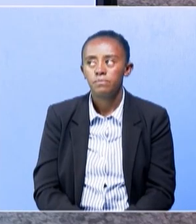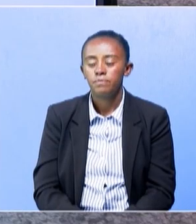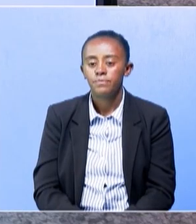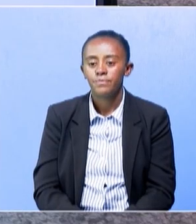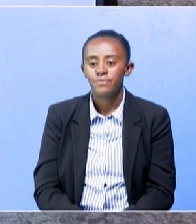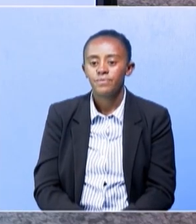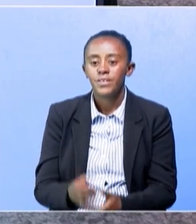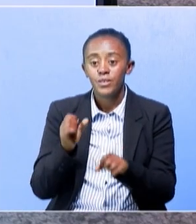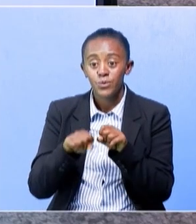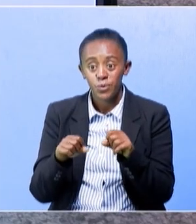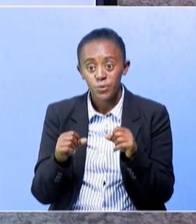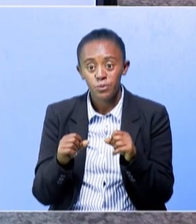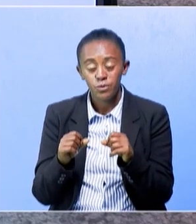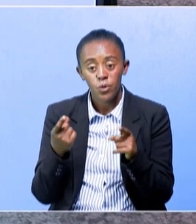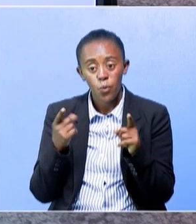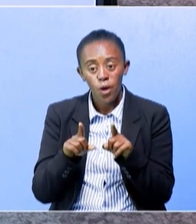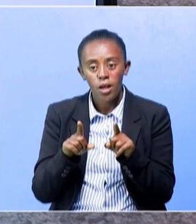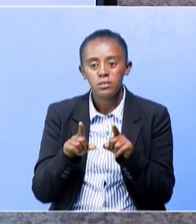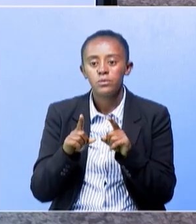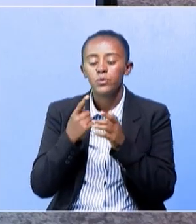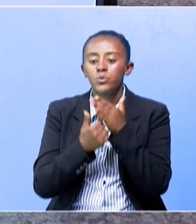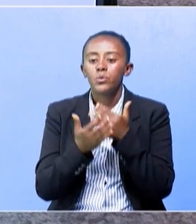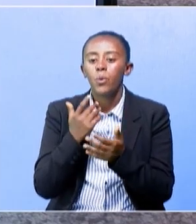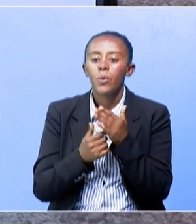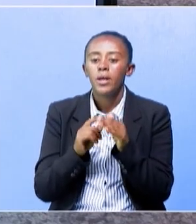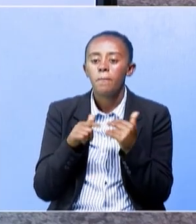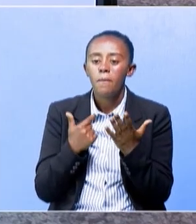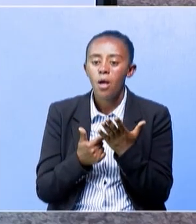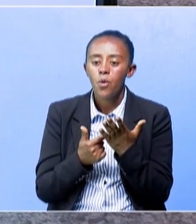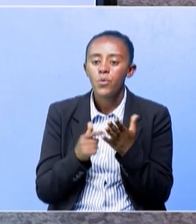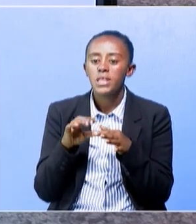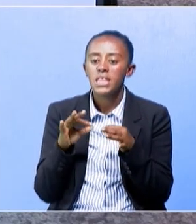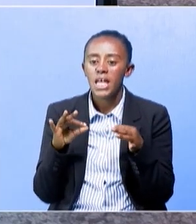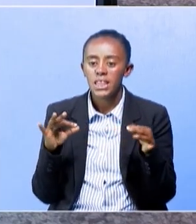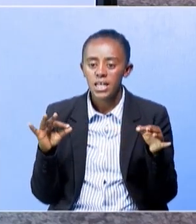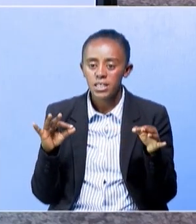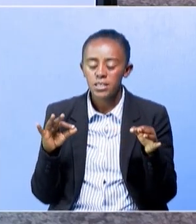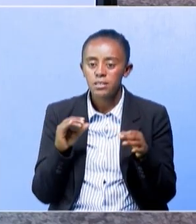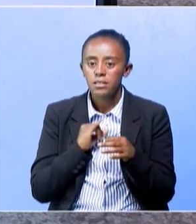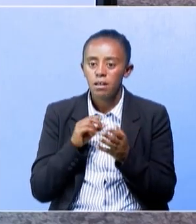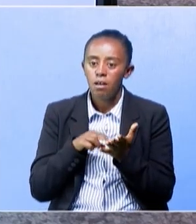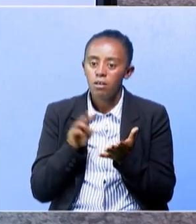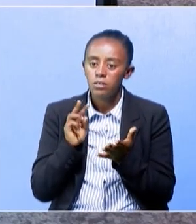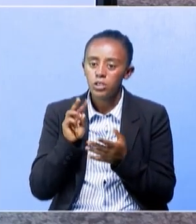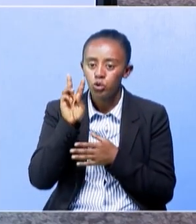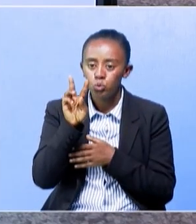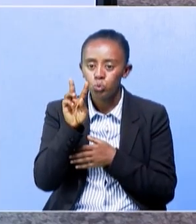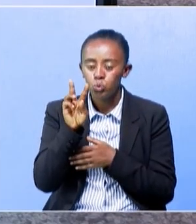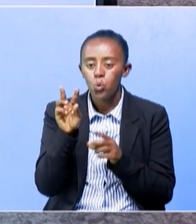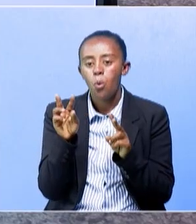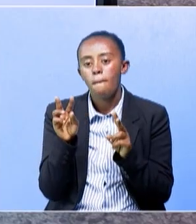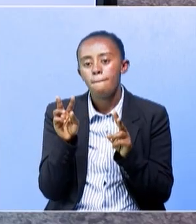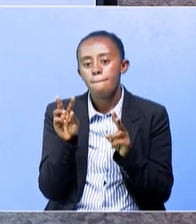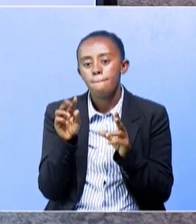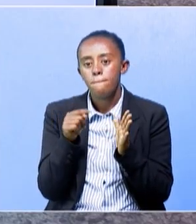So here, when we're talking about sentence, I raised 2 points.